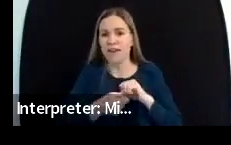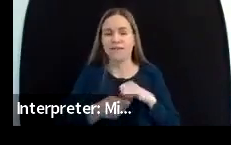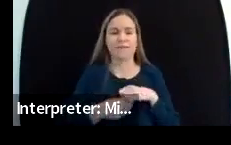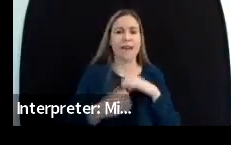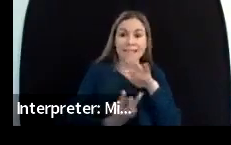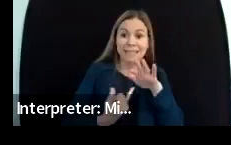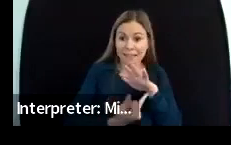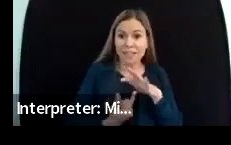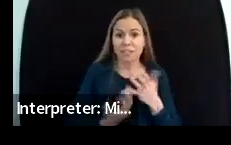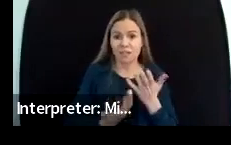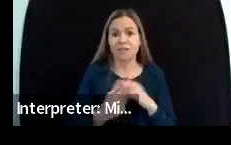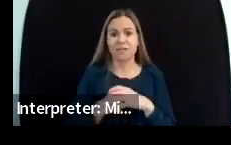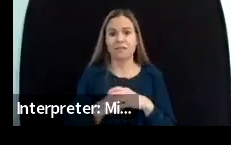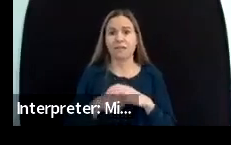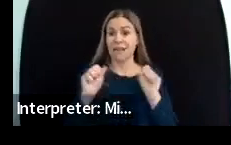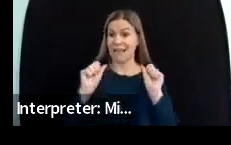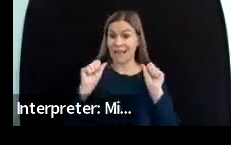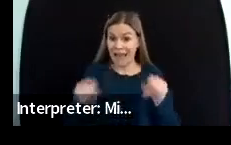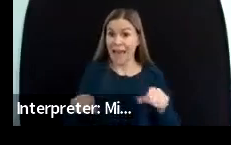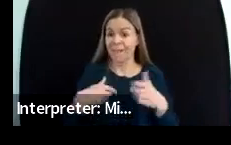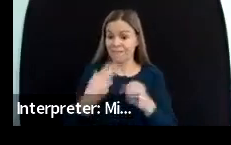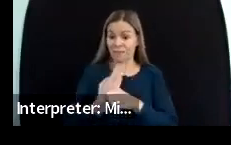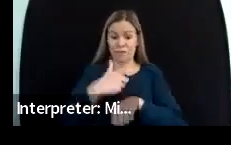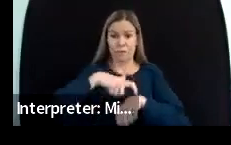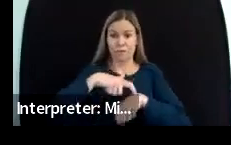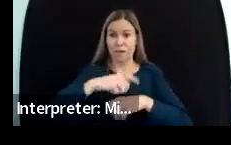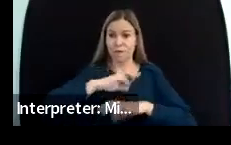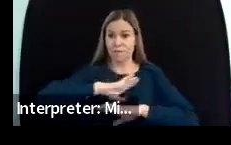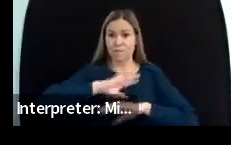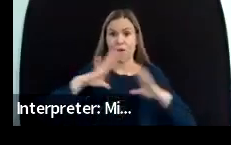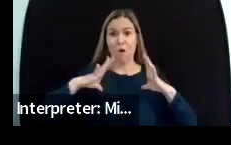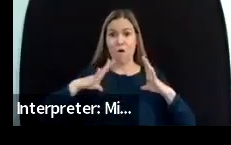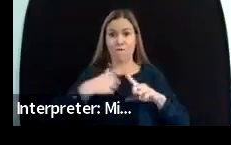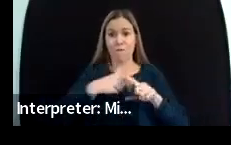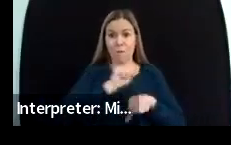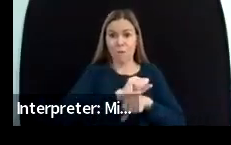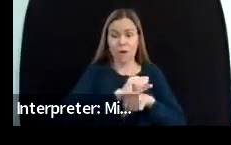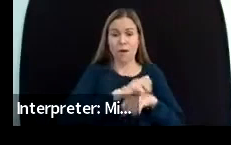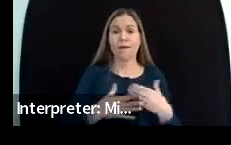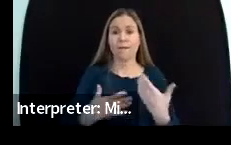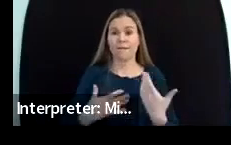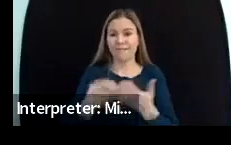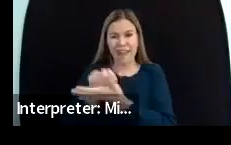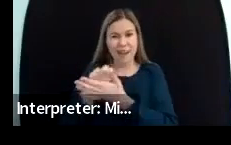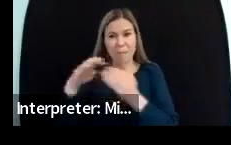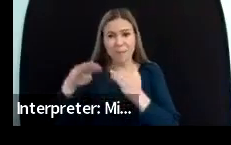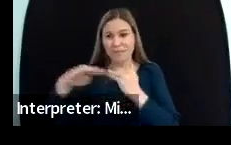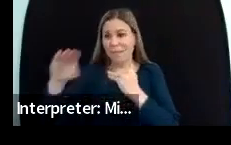earlier. Can he take time off of work? Economic stability, still in isolation, yeah.